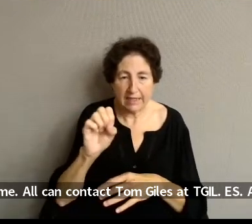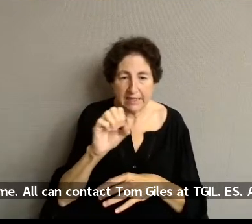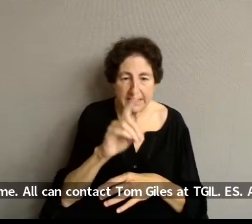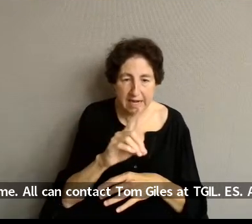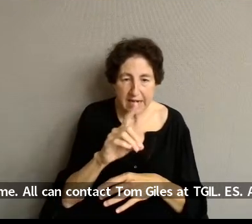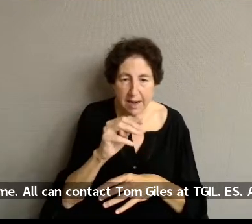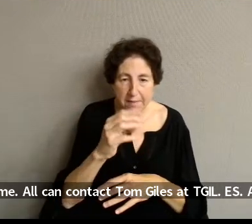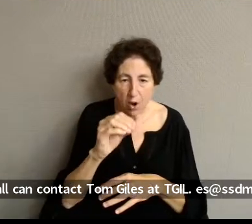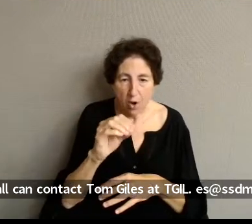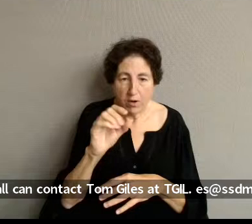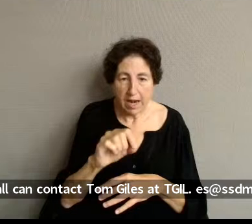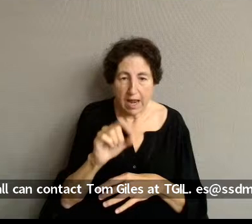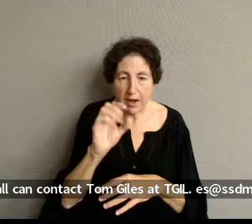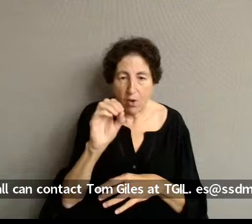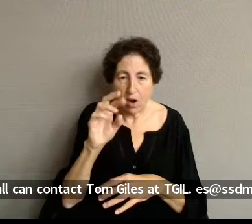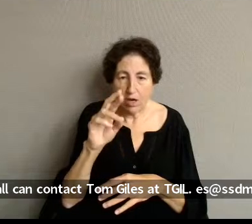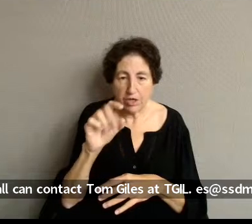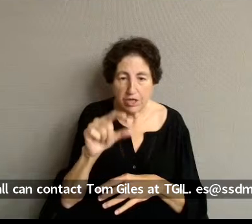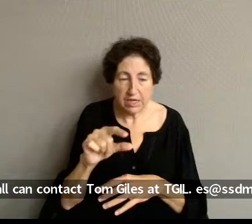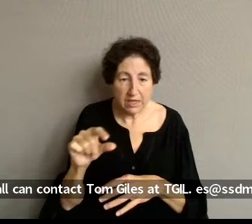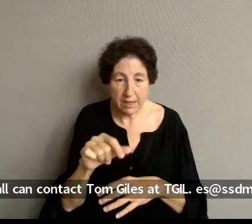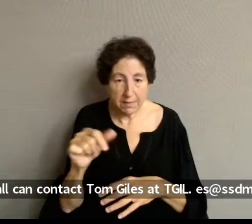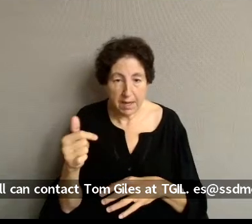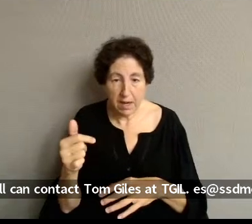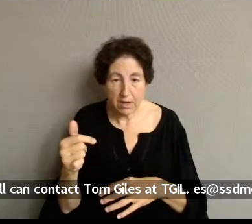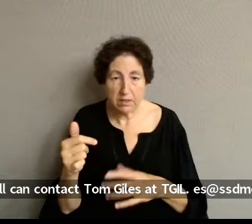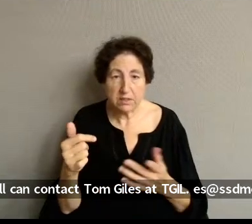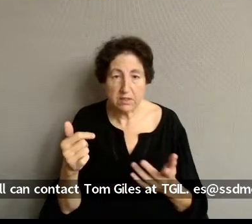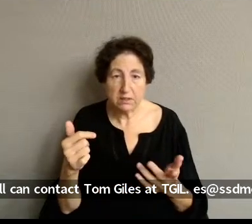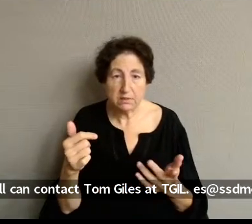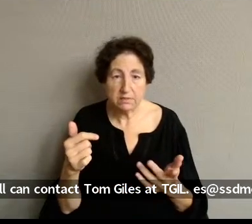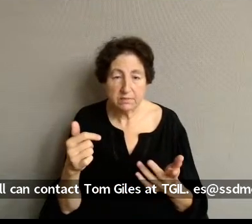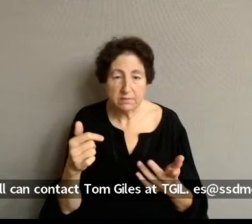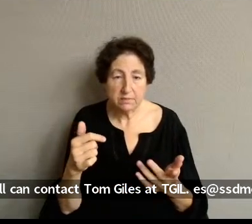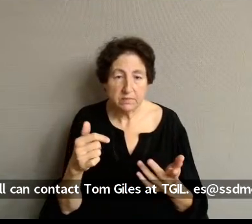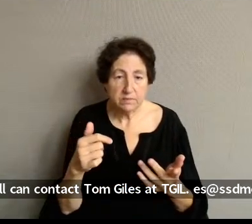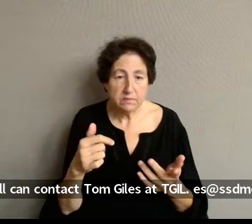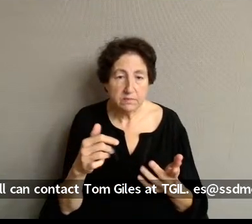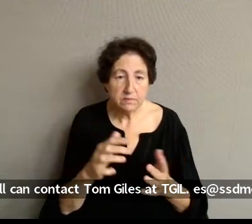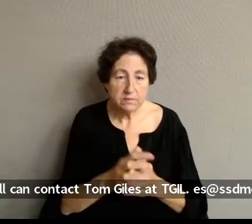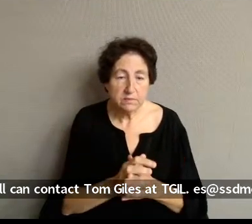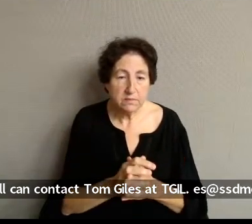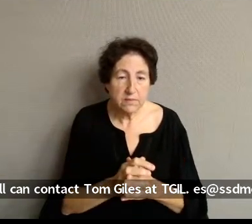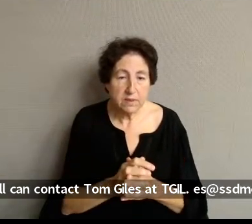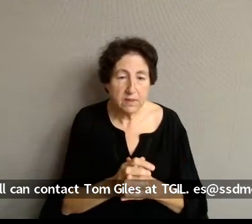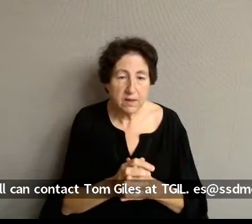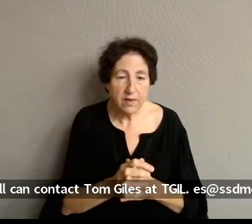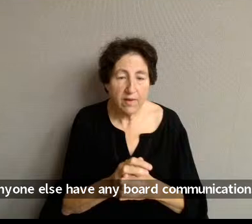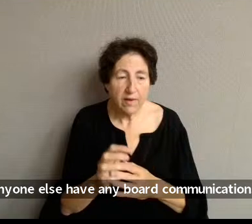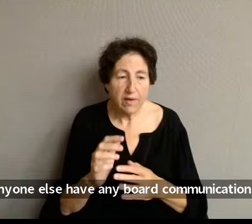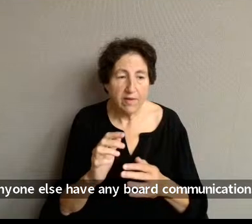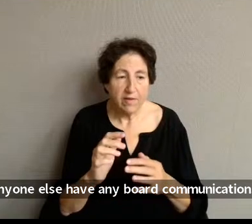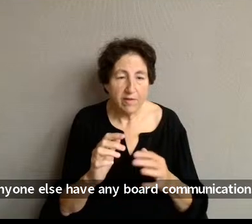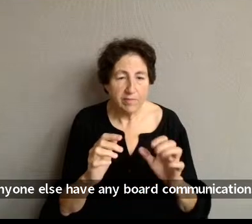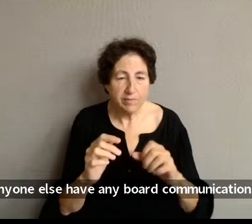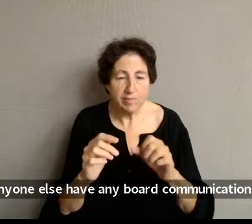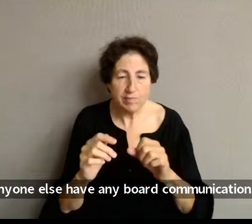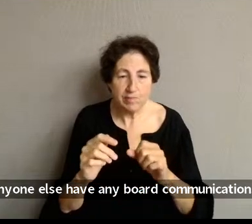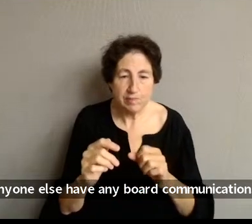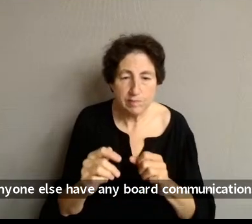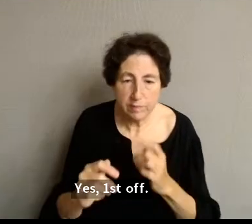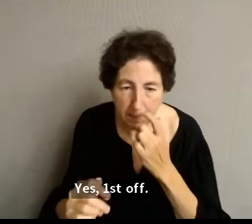tgiles@ssdmo.org. Does anyone else have any board communications? Yes. First off, I'd like